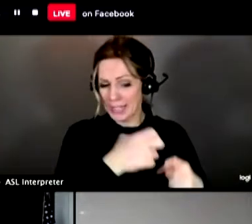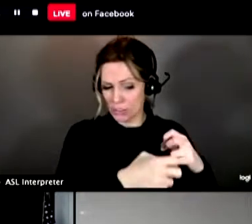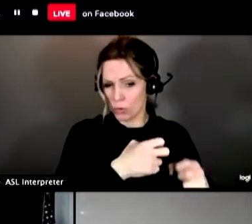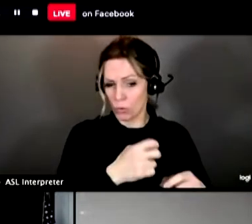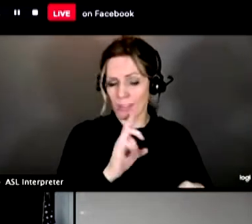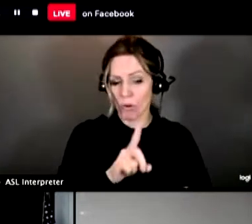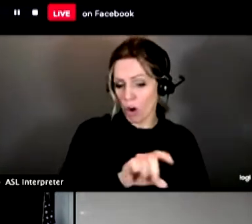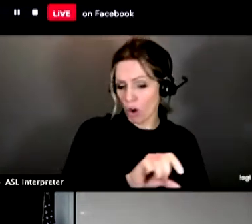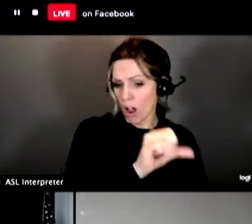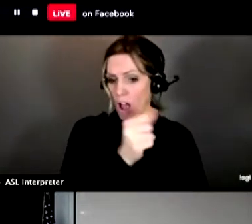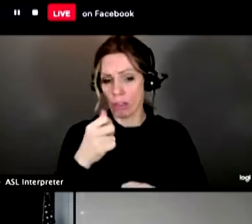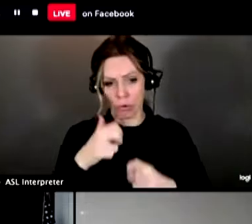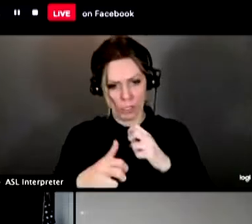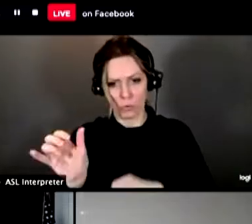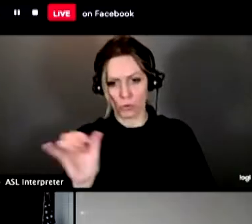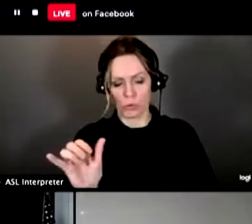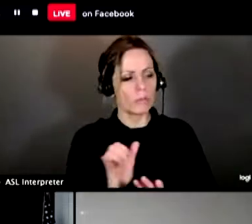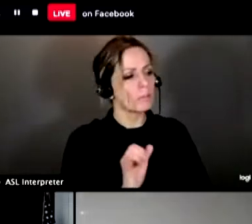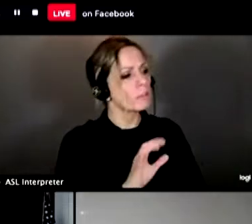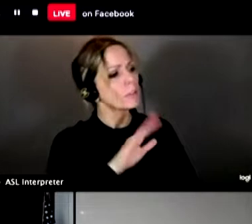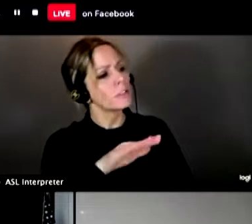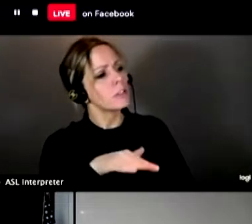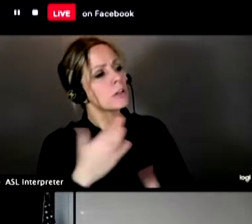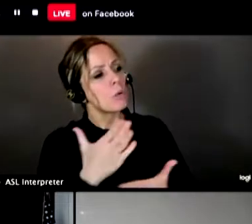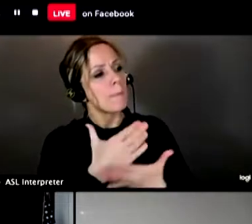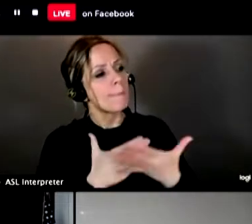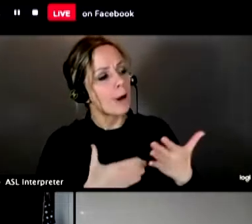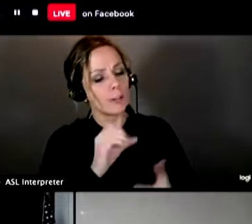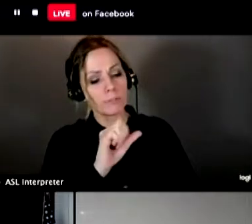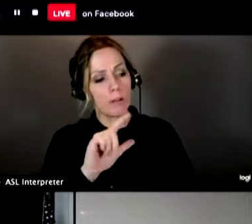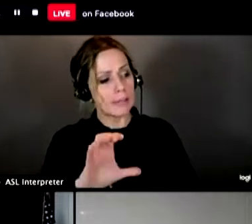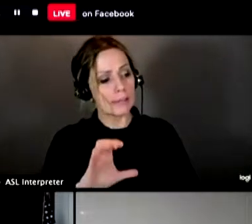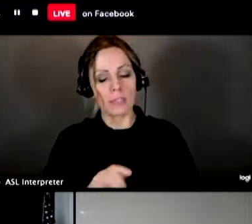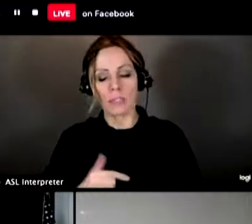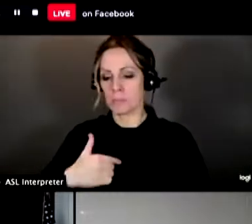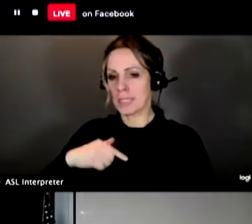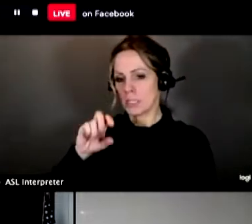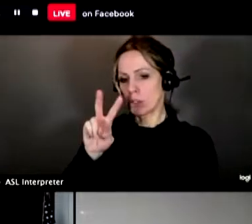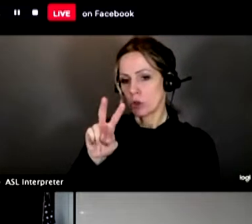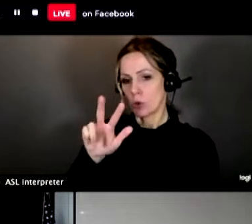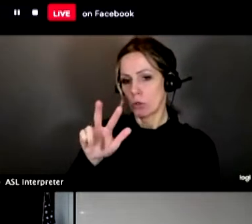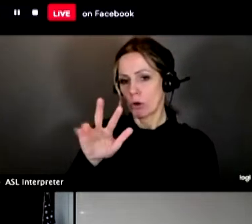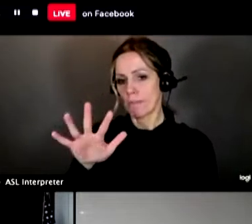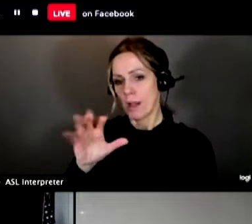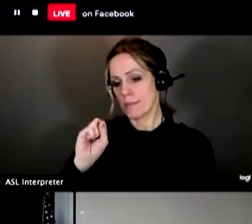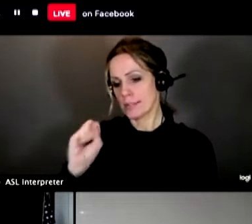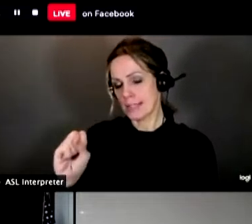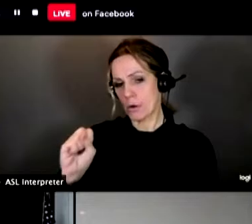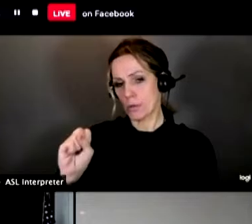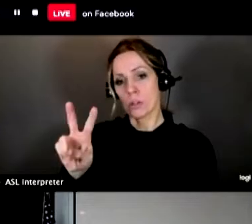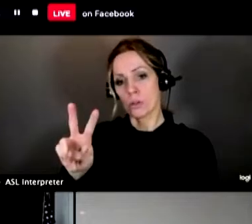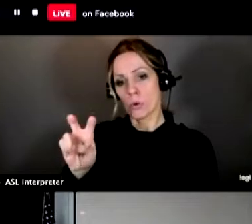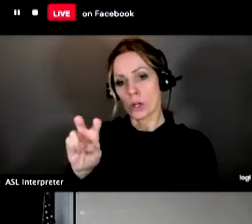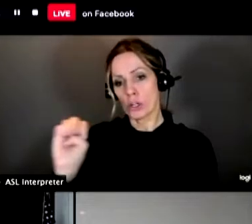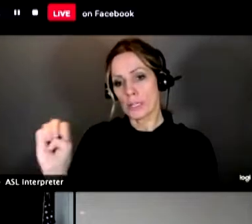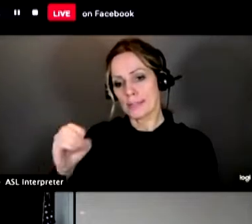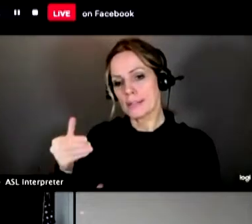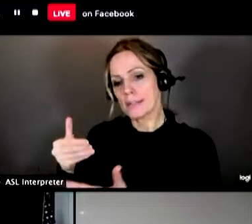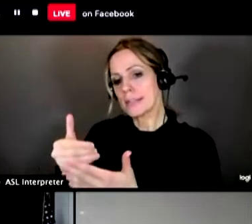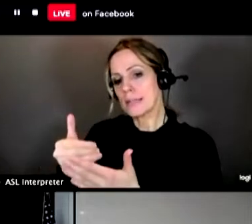What part of Salt Lake City are you in? Well, I live in 235 South, 200 East, right by the small courthouse